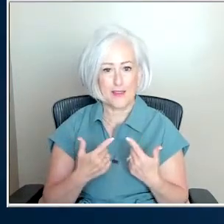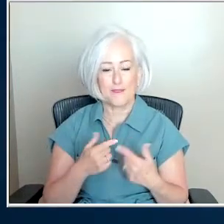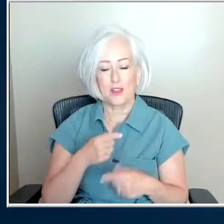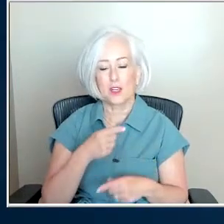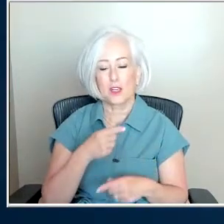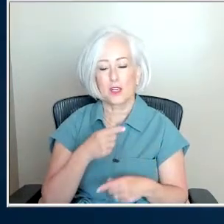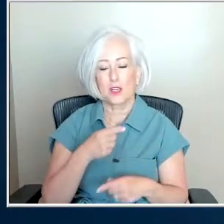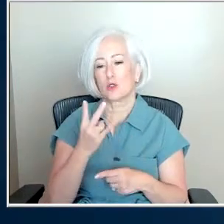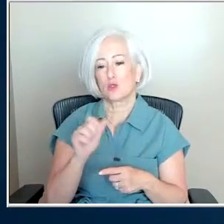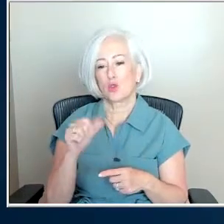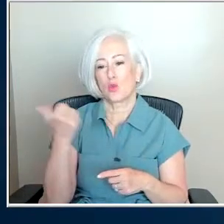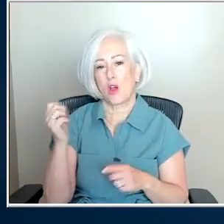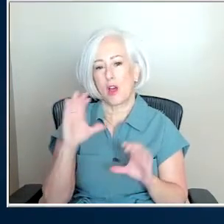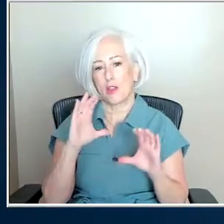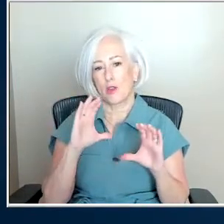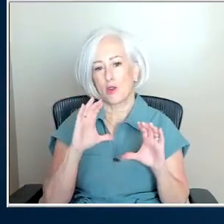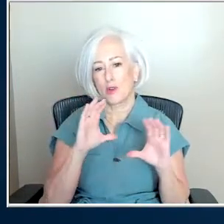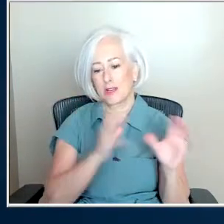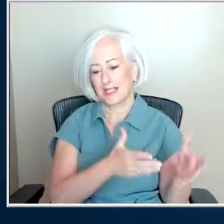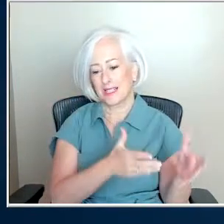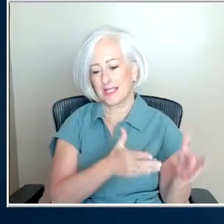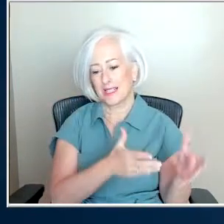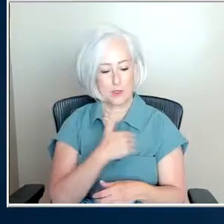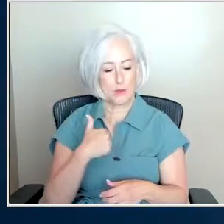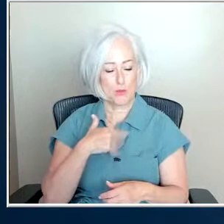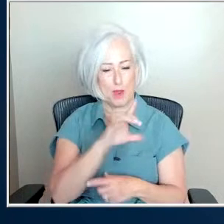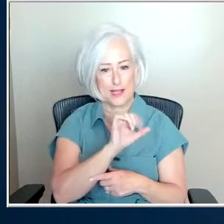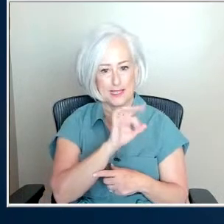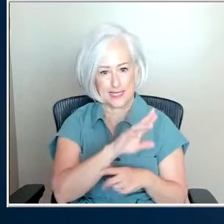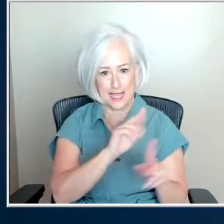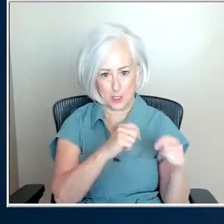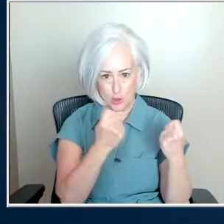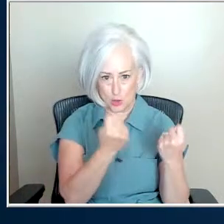the breast cancer team, which she had,